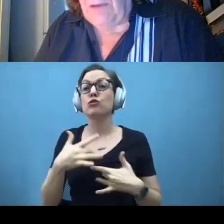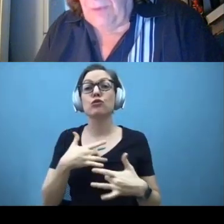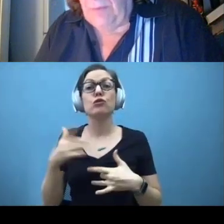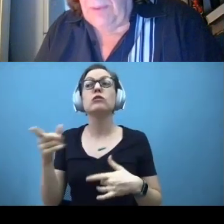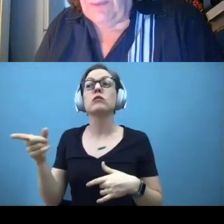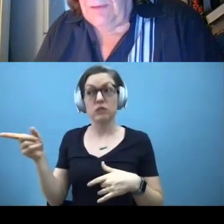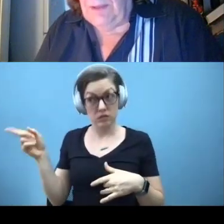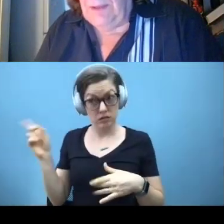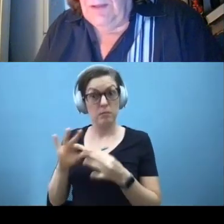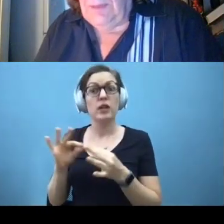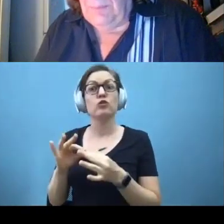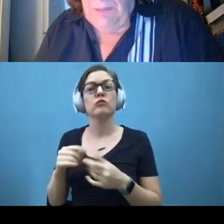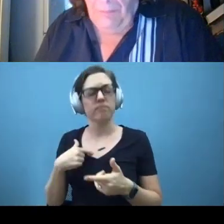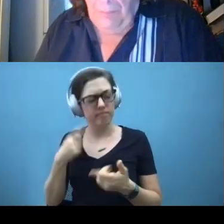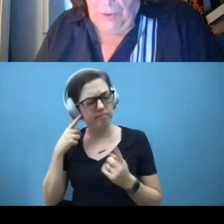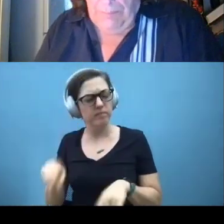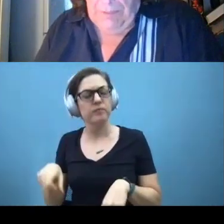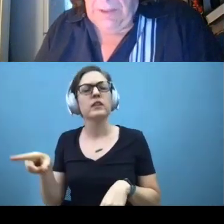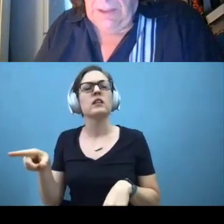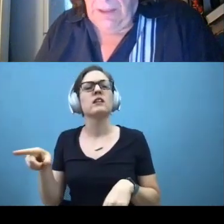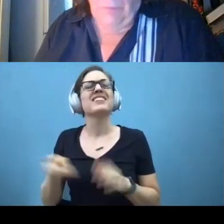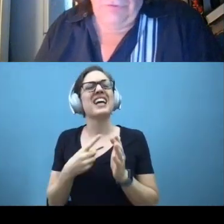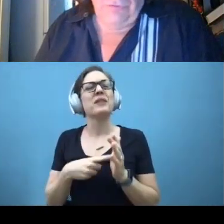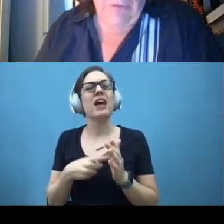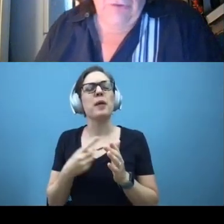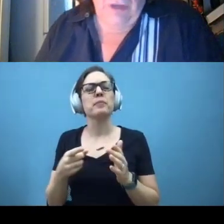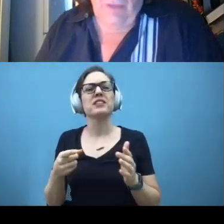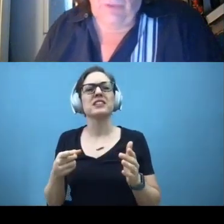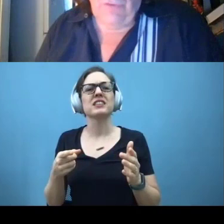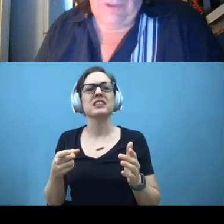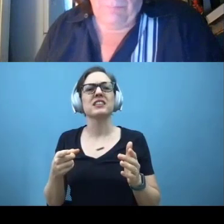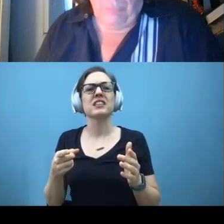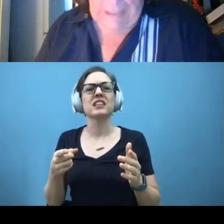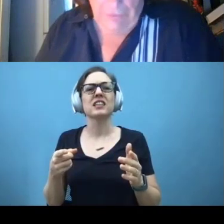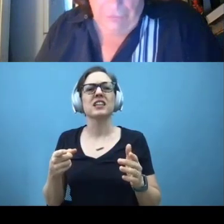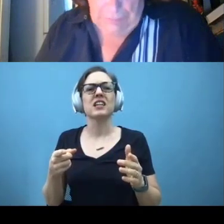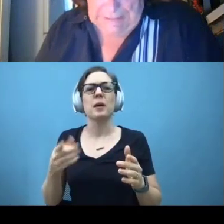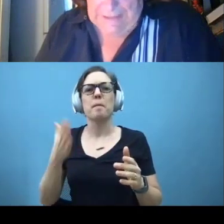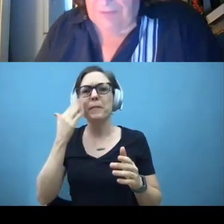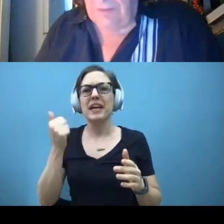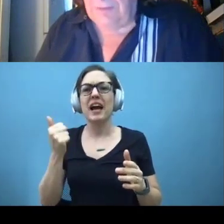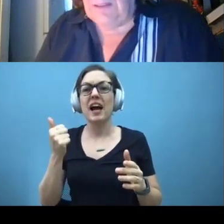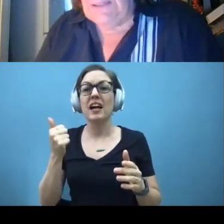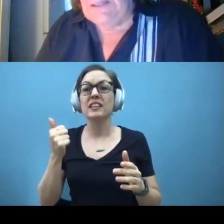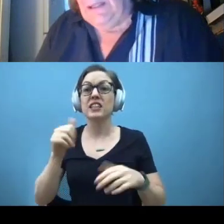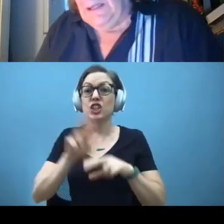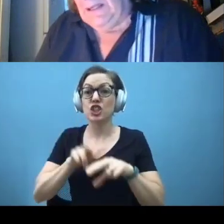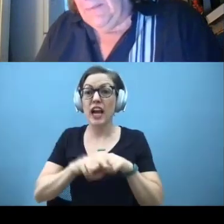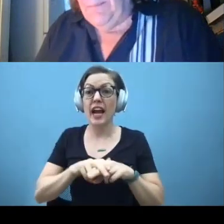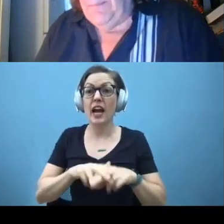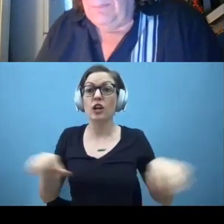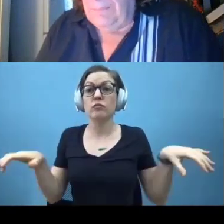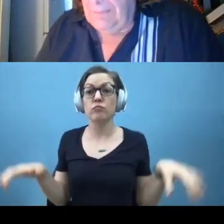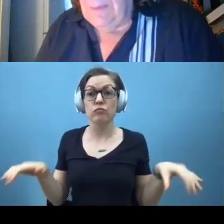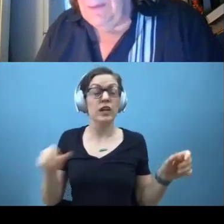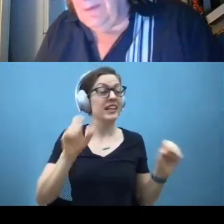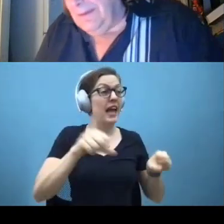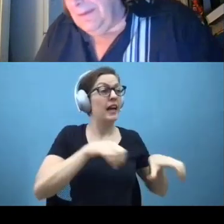that I agree with is sometimes the portability of a restraint chair. In other words, you can bring it to places.